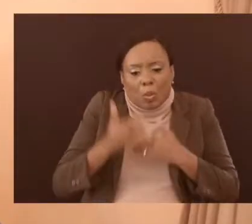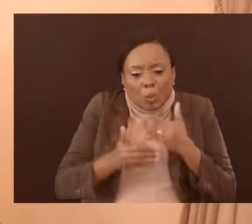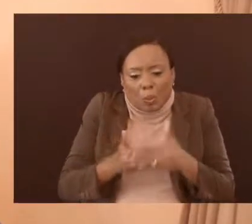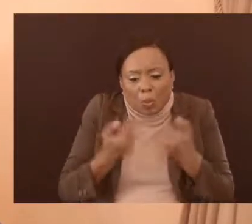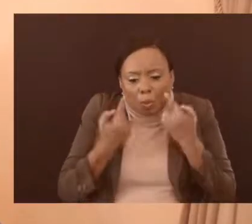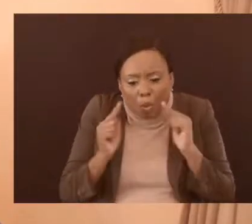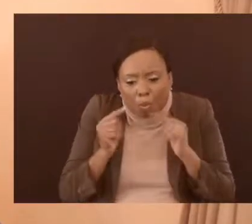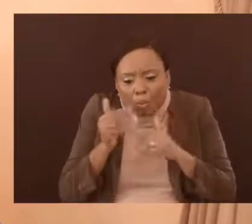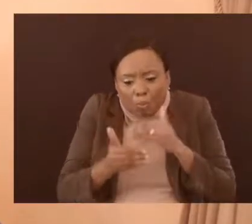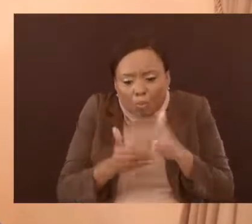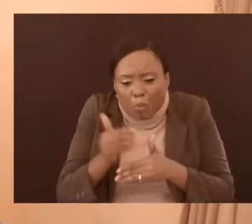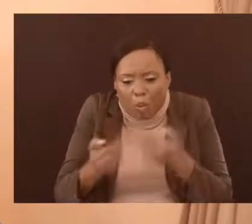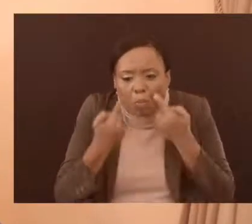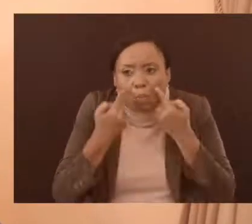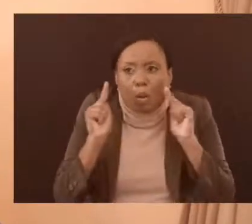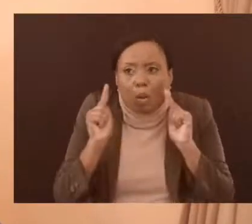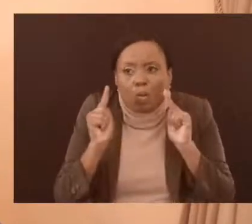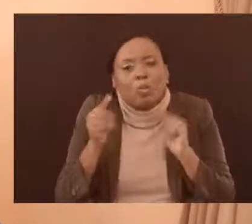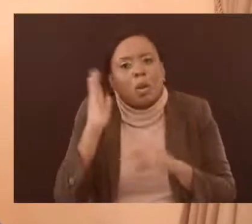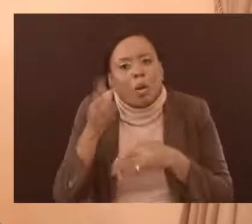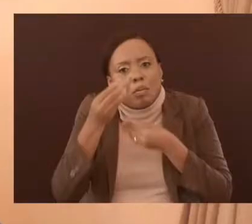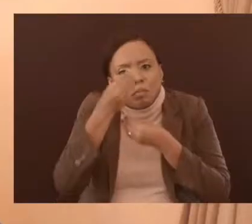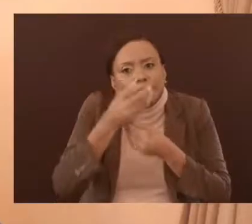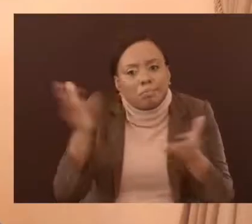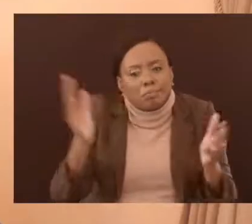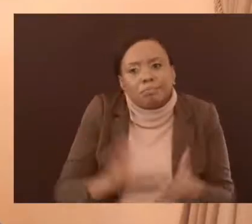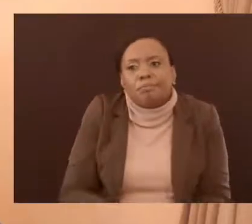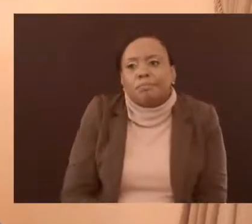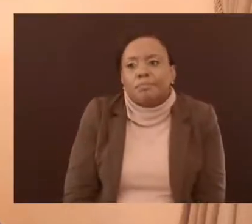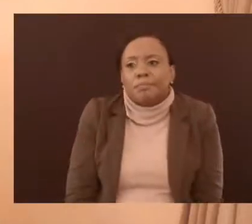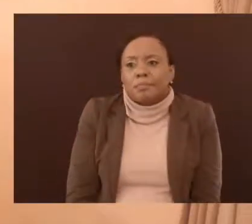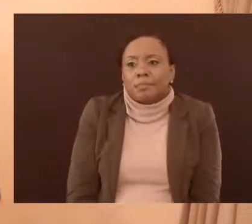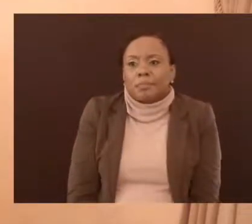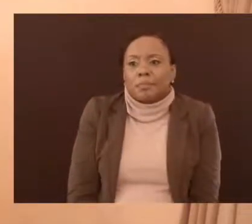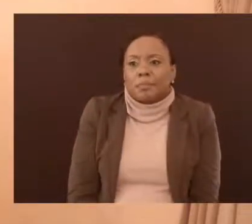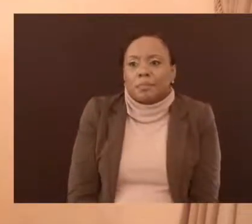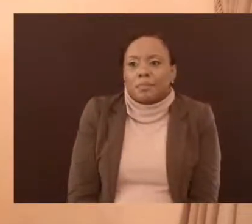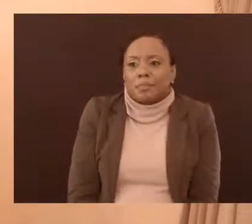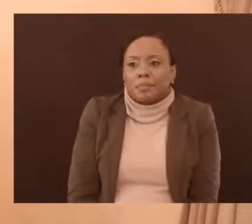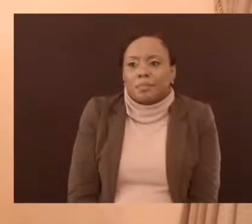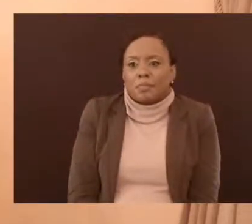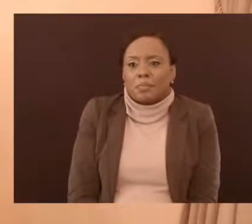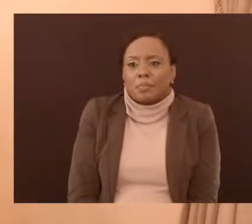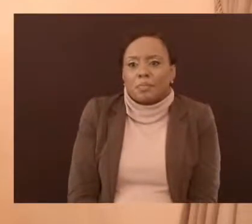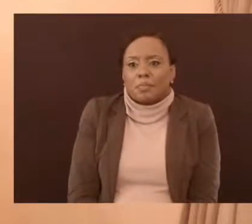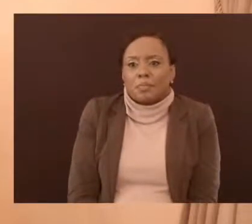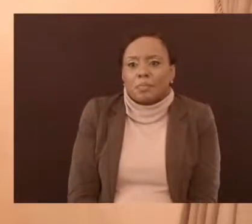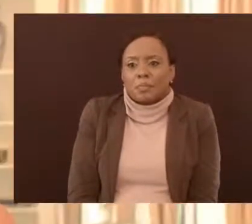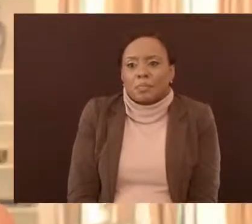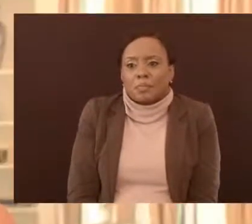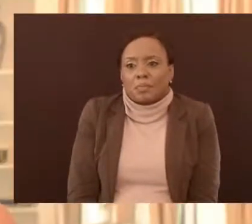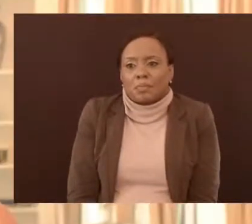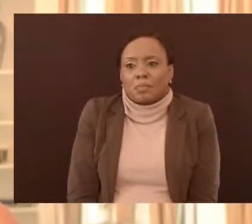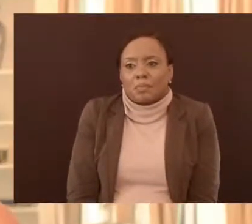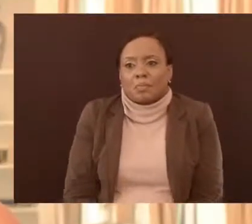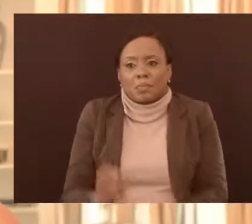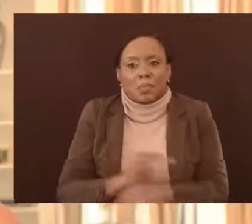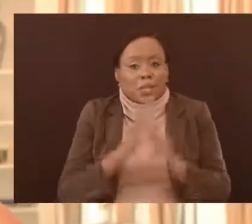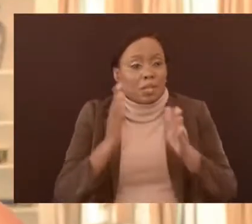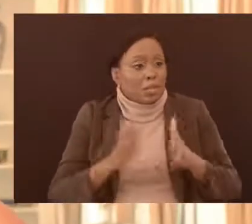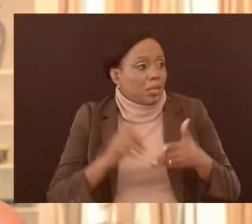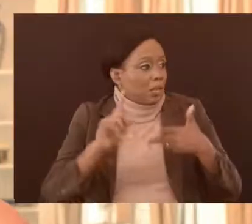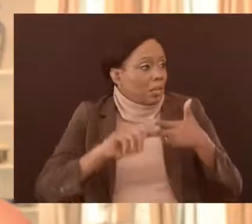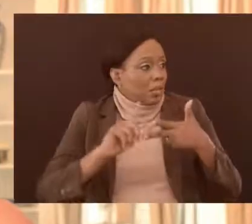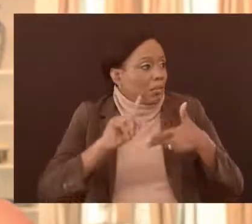commitment to keeping the public informed as we go along. Minister Bradshaw, do you have any closing comments at